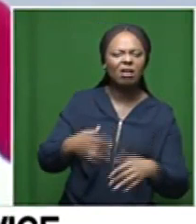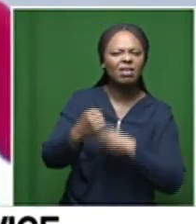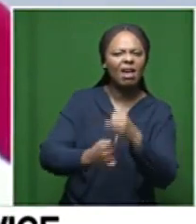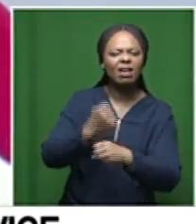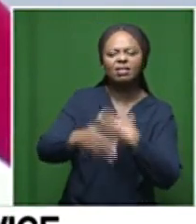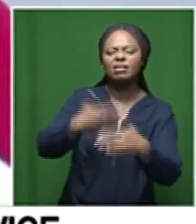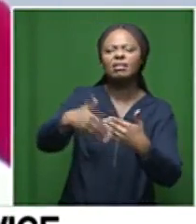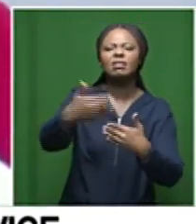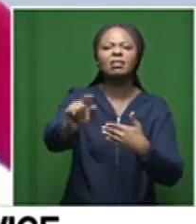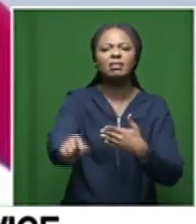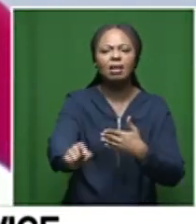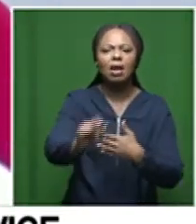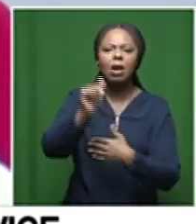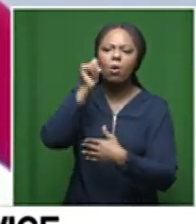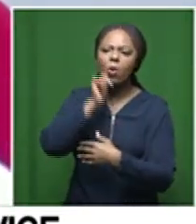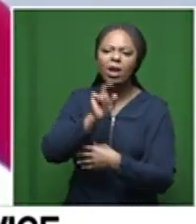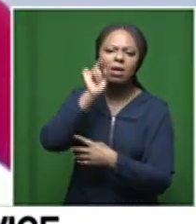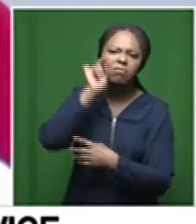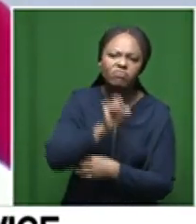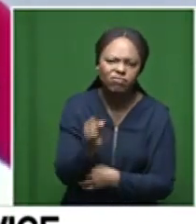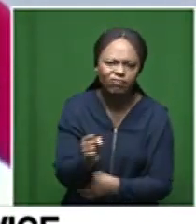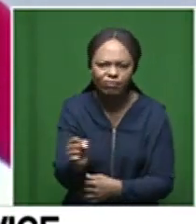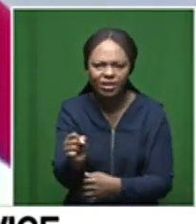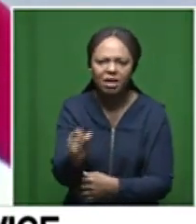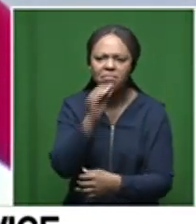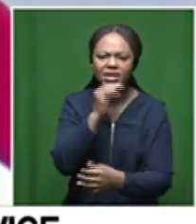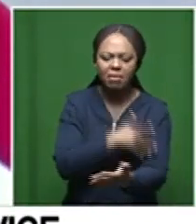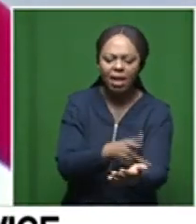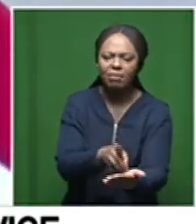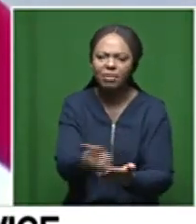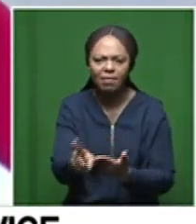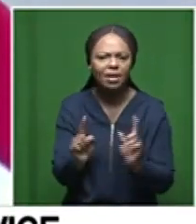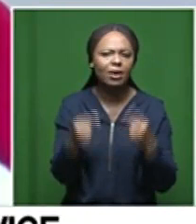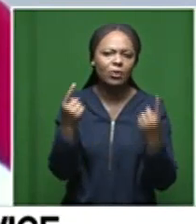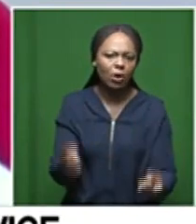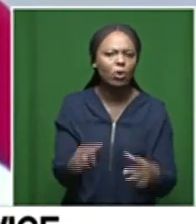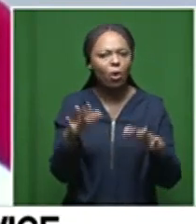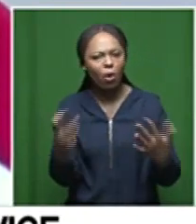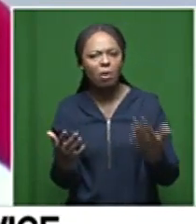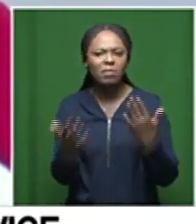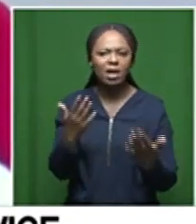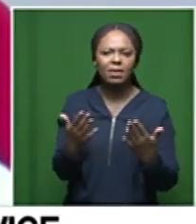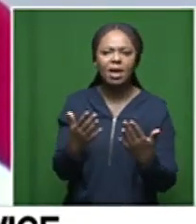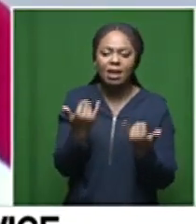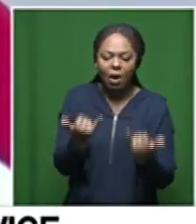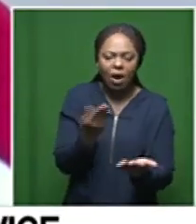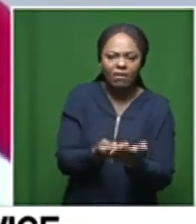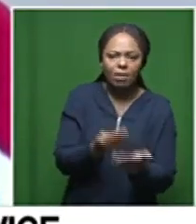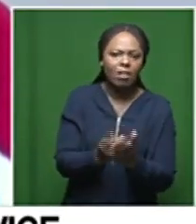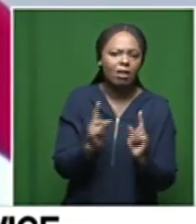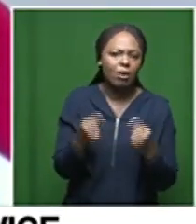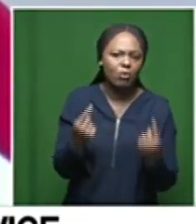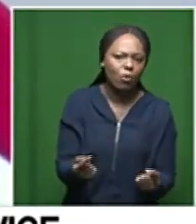donors, as they age, will not be able to donate, or might not be available to donate as much as they are at the moment.